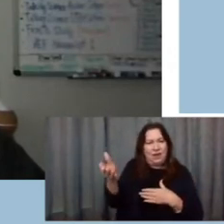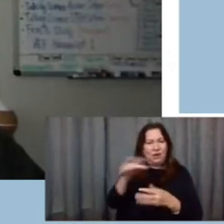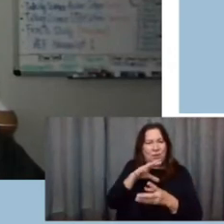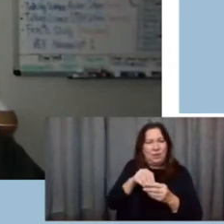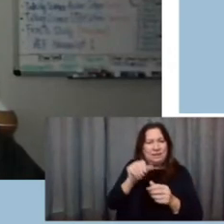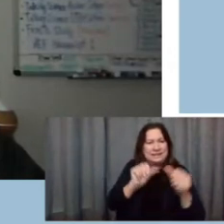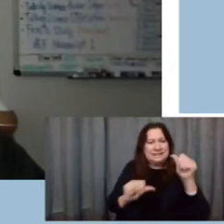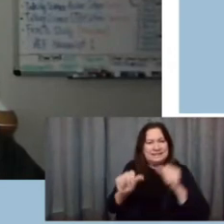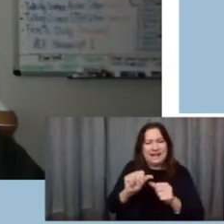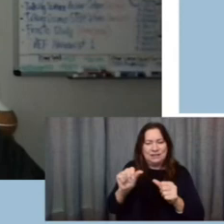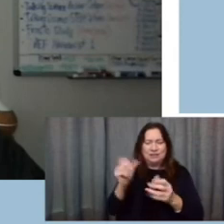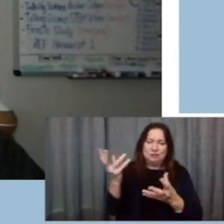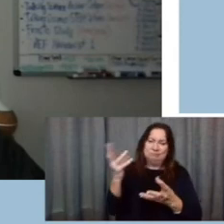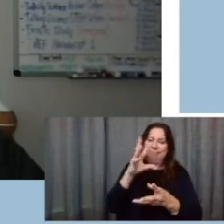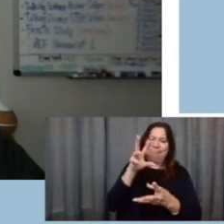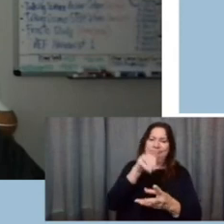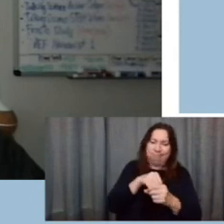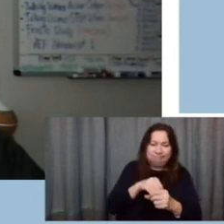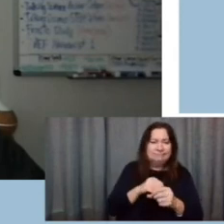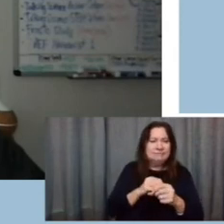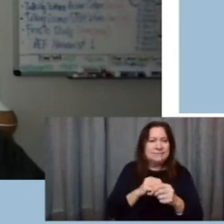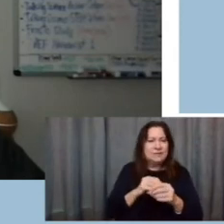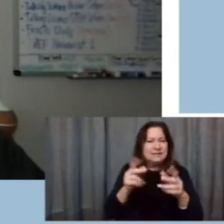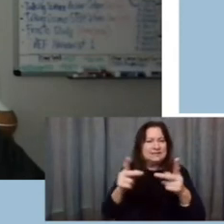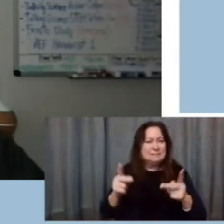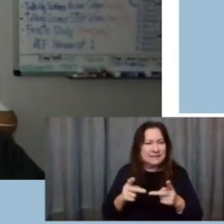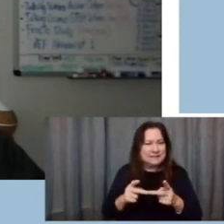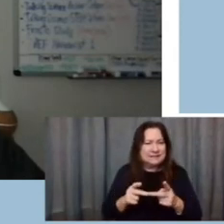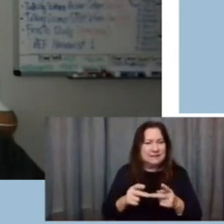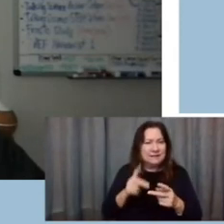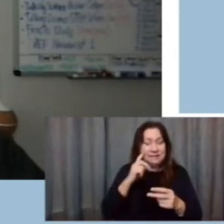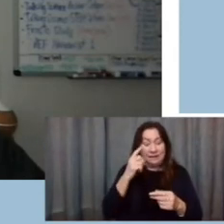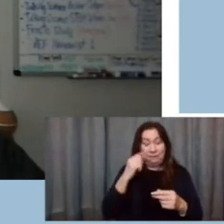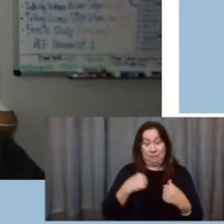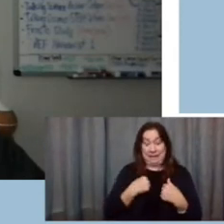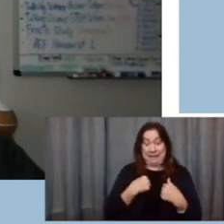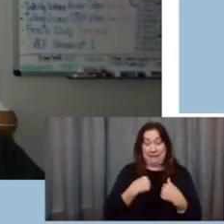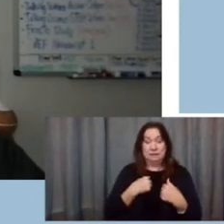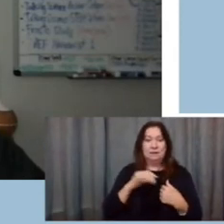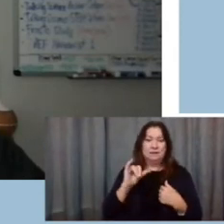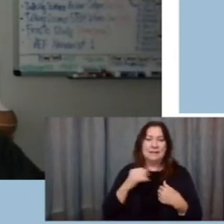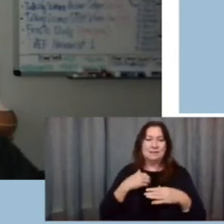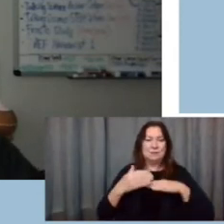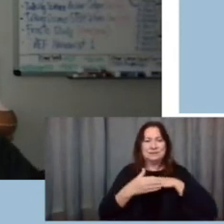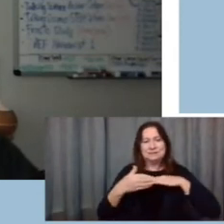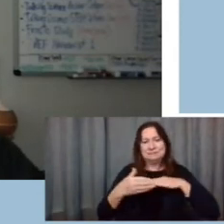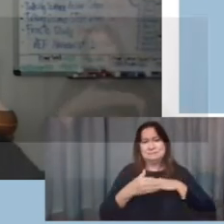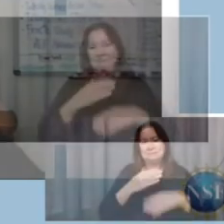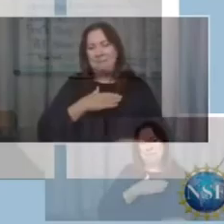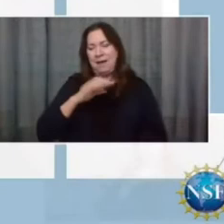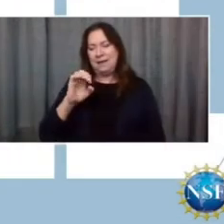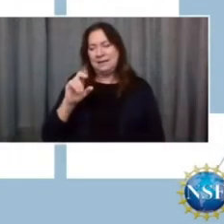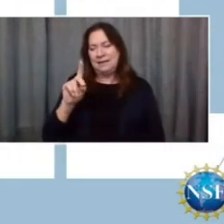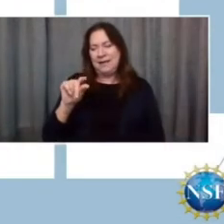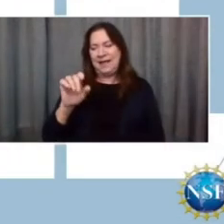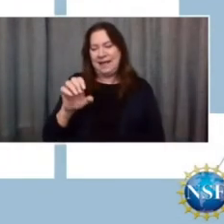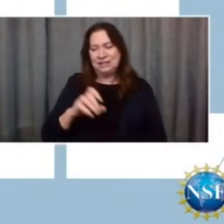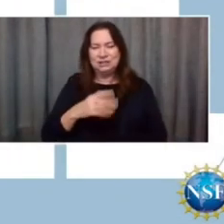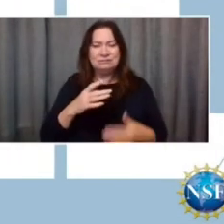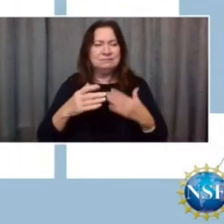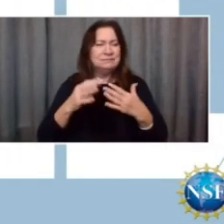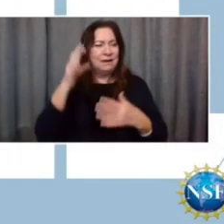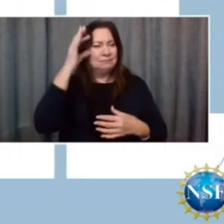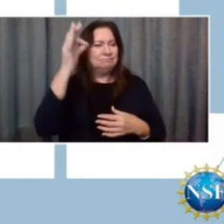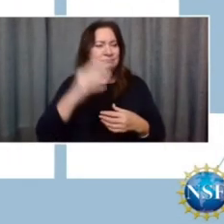the space? I think that's, at least for me, that's what is at the edges. Thank you.